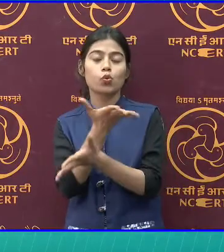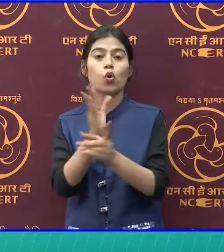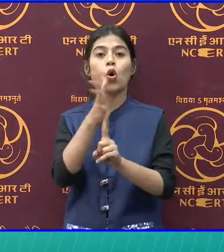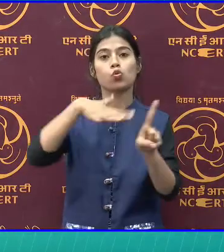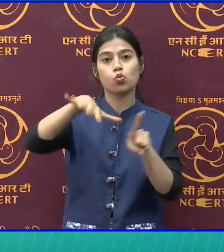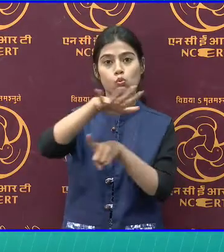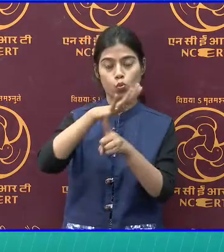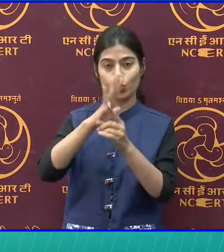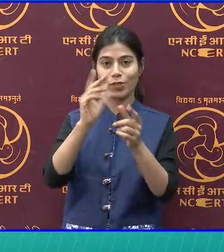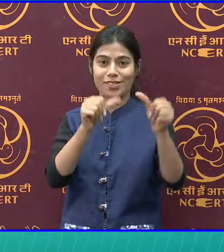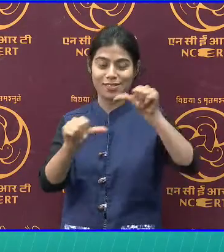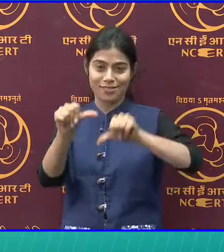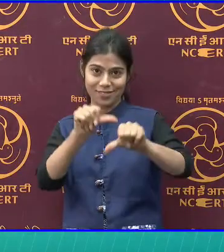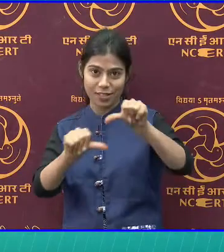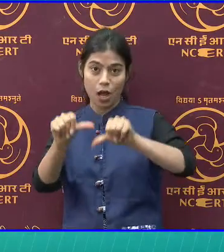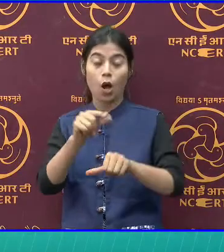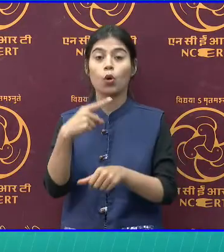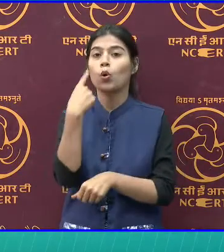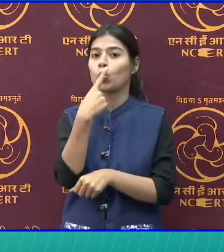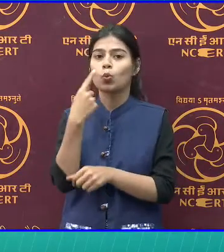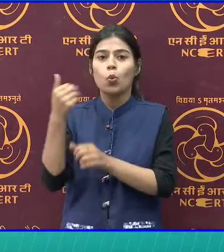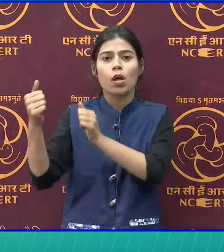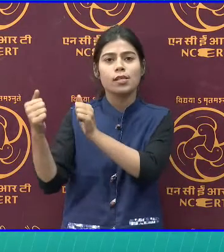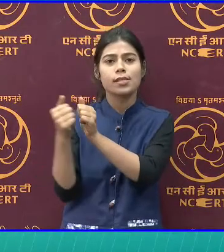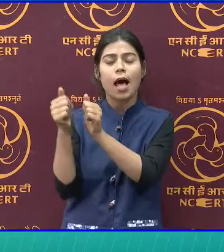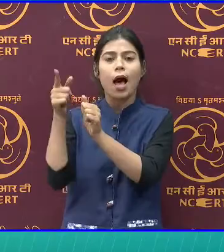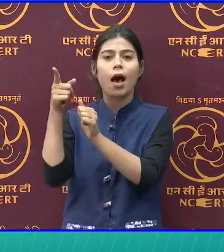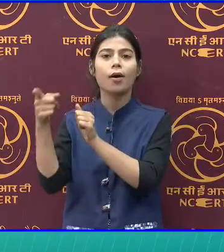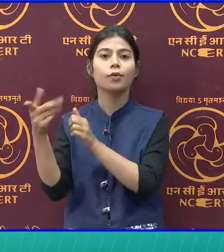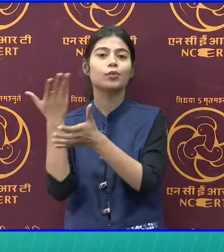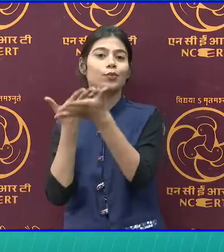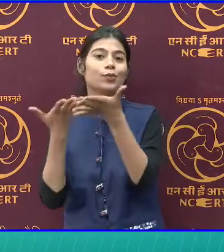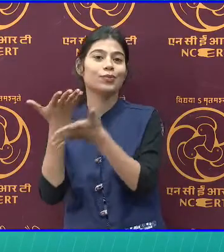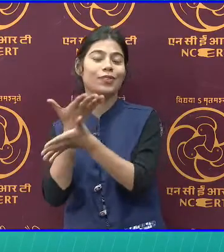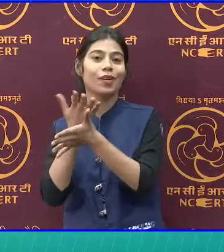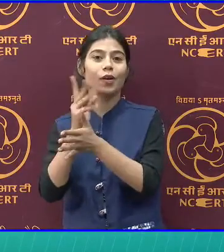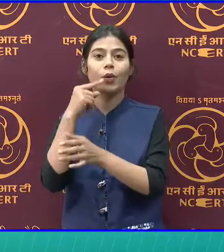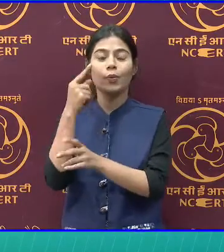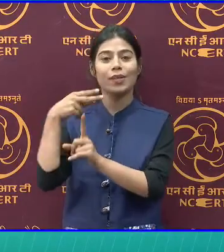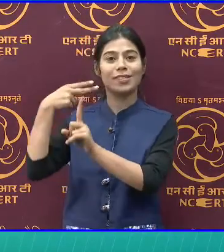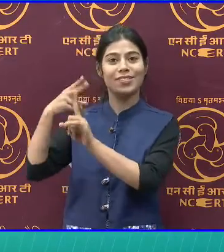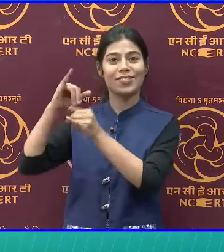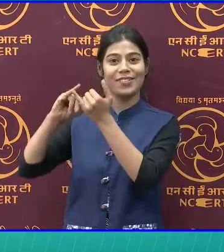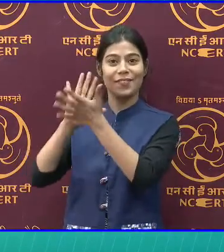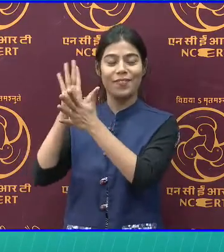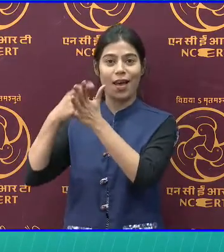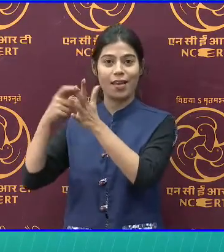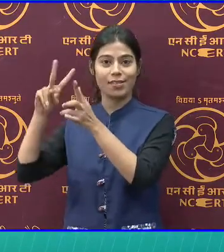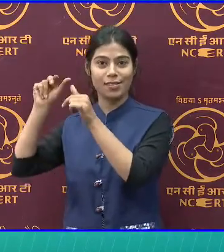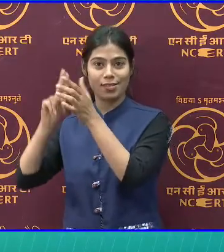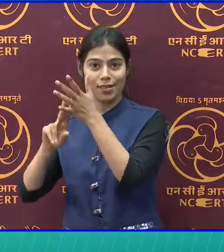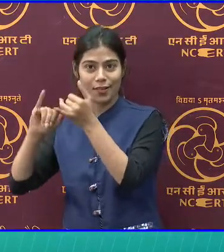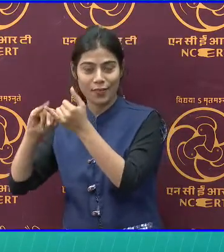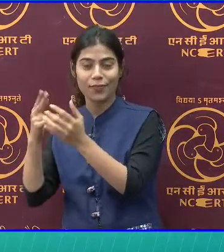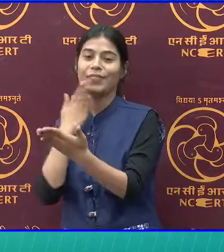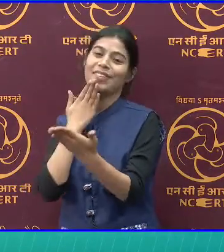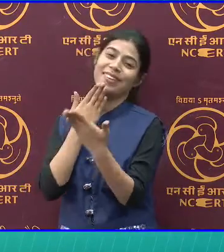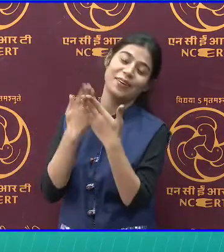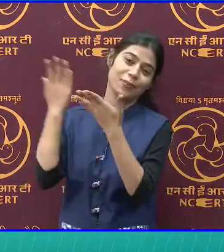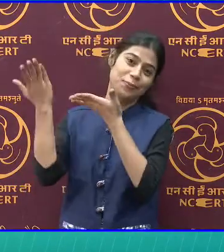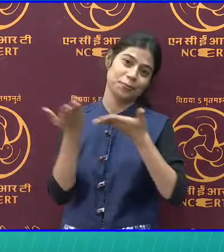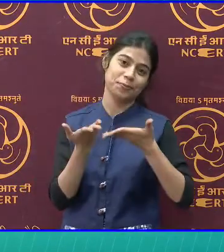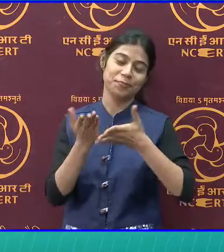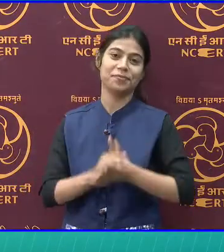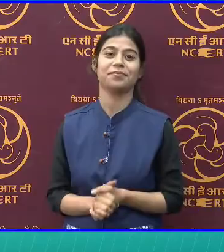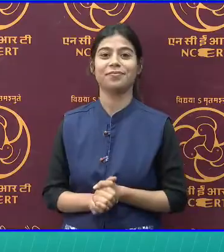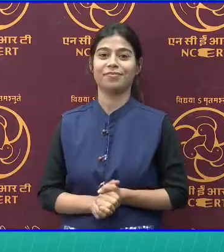science, and joining us today is our expert Professor M.V. Srinivasan. Namaskar. Namaskar, sir. Namaskar. Thank you so much for coming here.